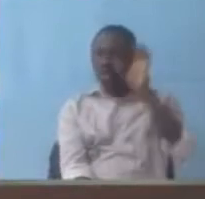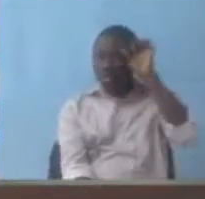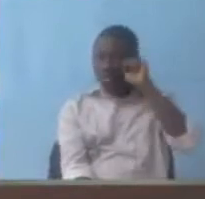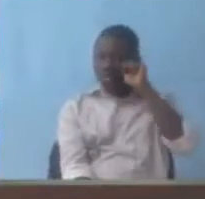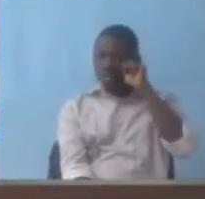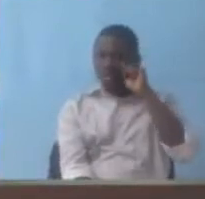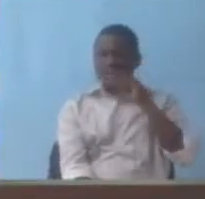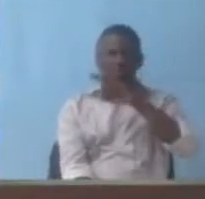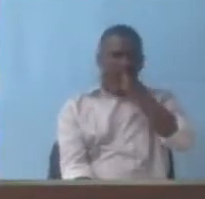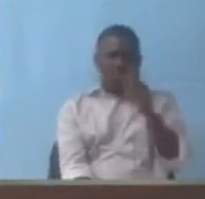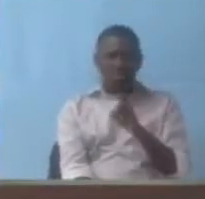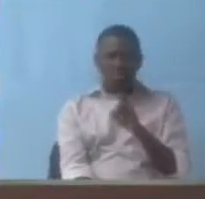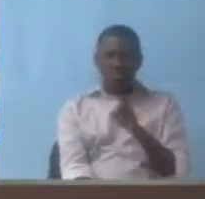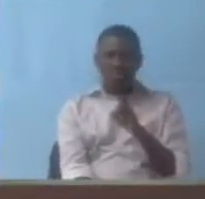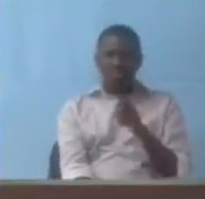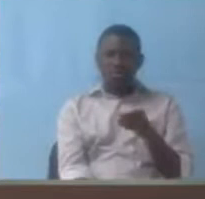the way for?